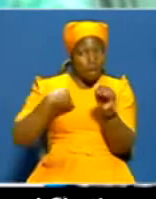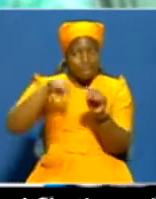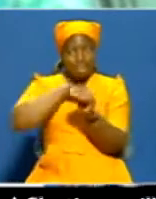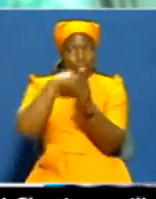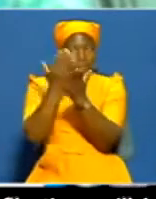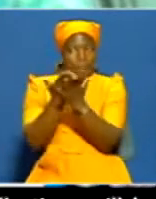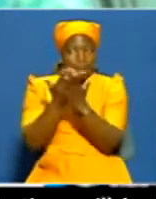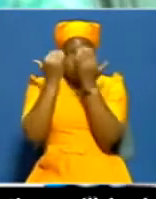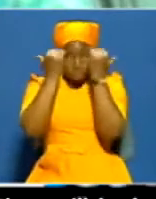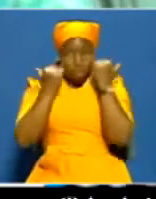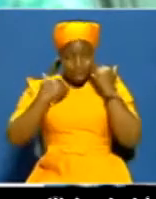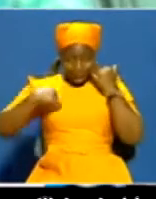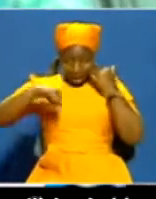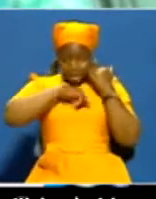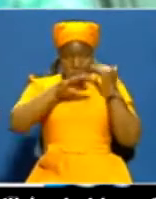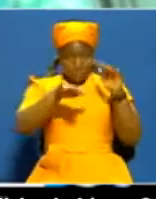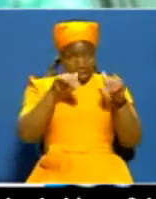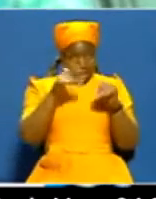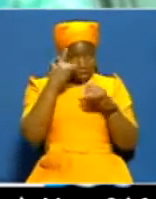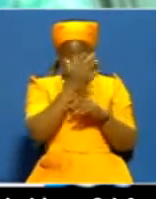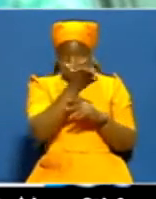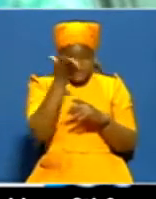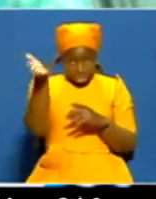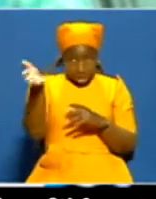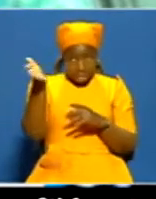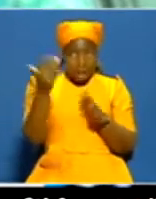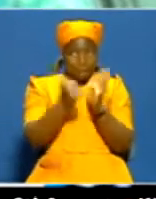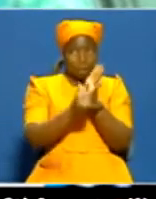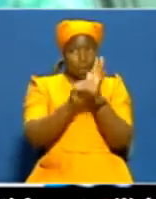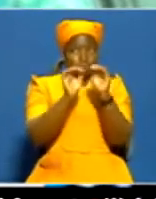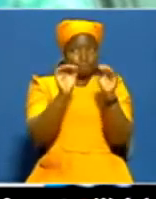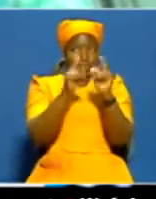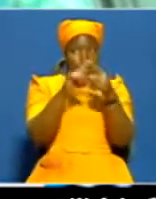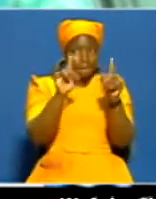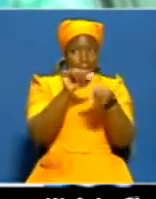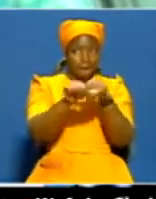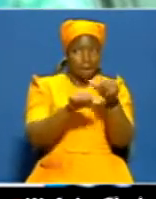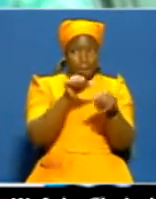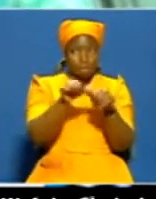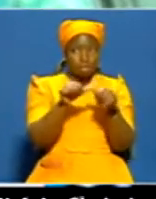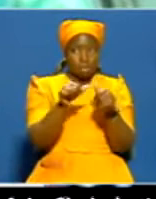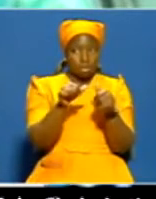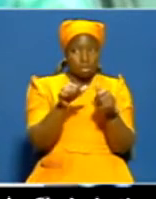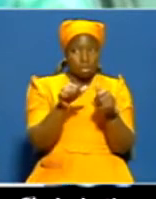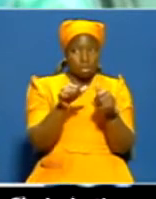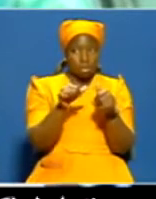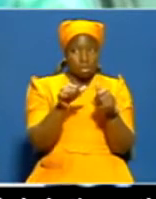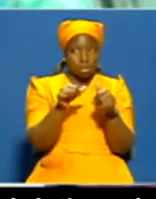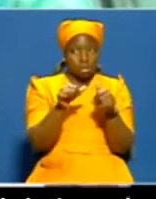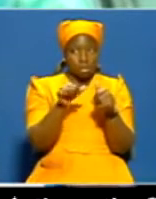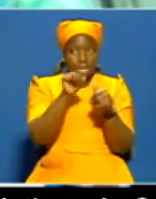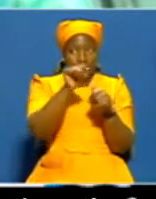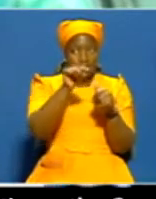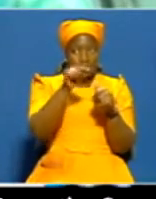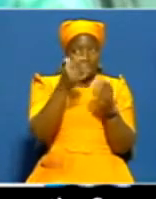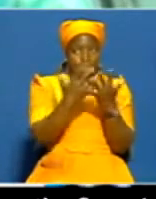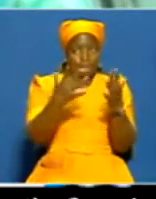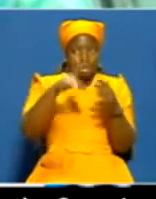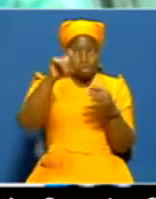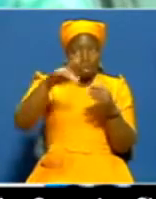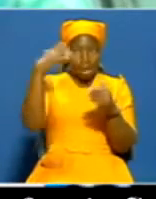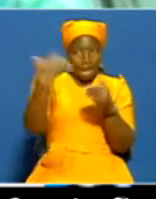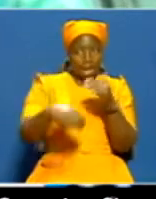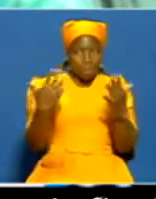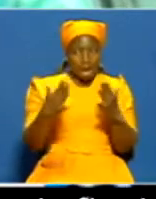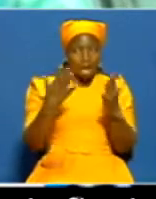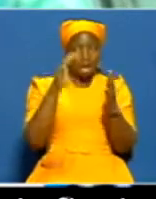up there, no problem. But in terms of proper jurisdiction, I mean, they shouldn't waste anybody else's time. This thing should end at this appellate level. And if they